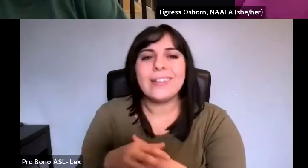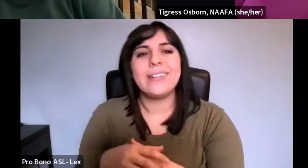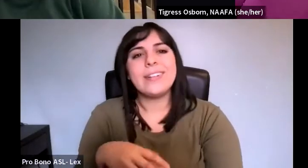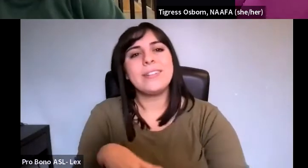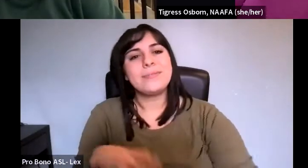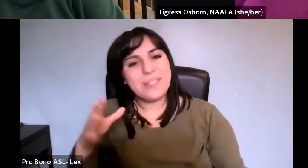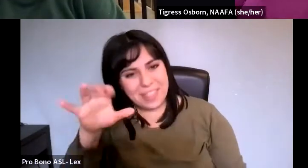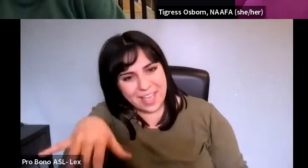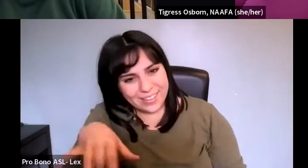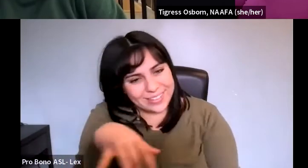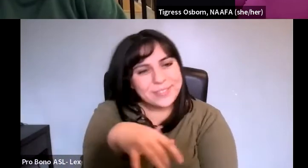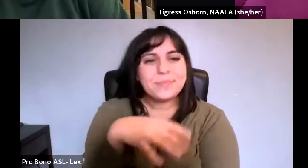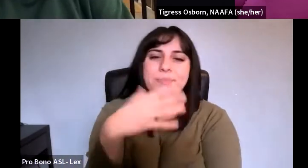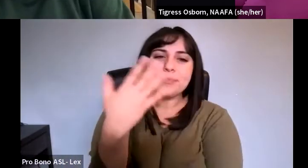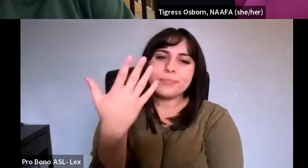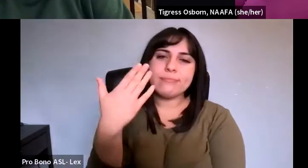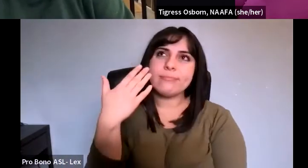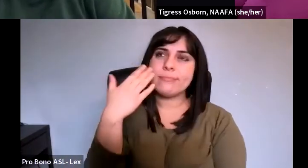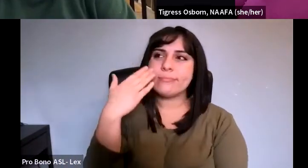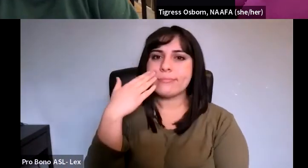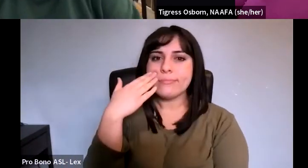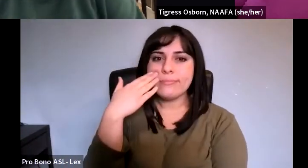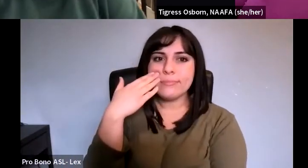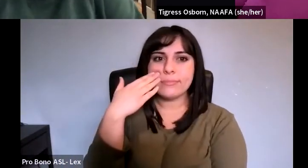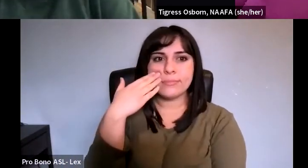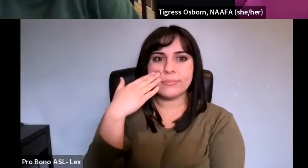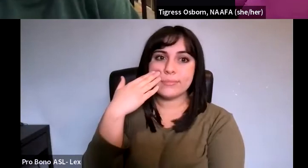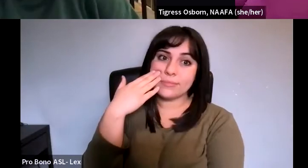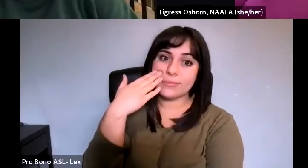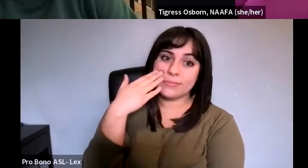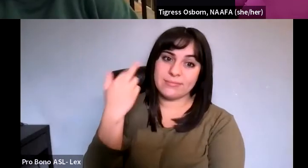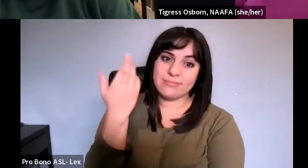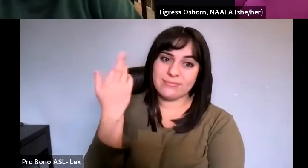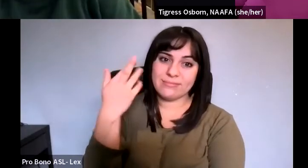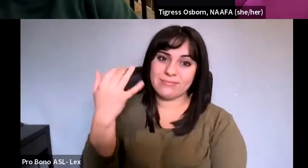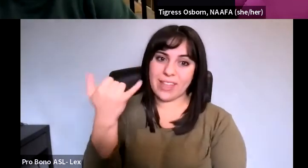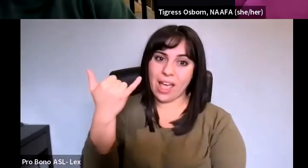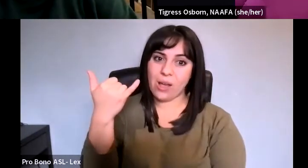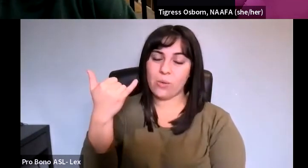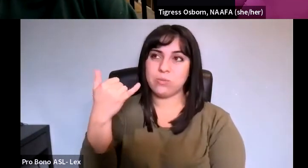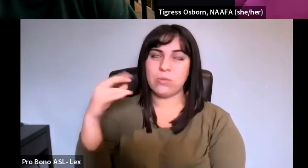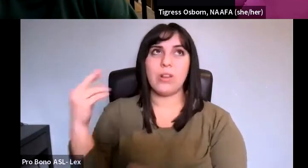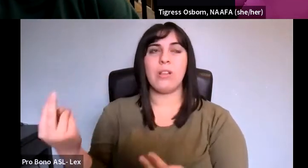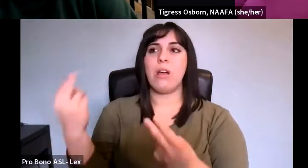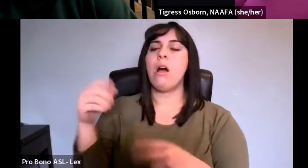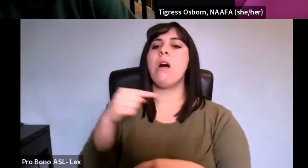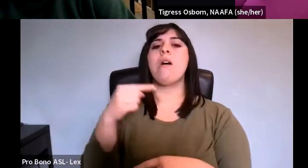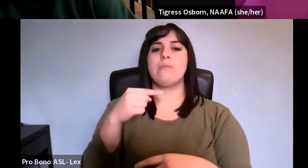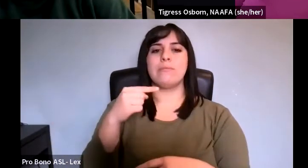Yeah, I mean, it's knowing what I know now about this guy, I couldn't be more wrong, but